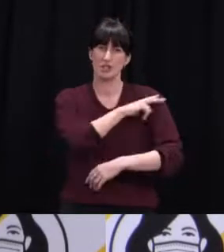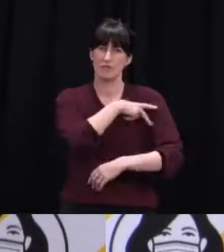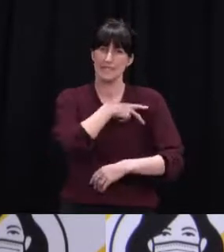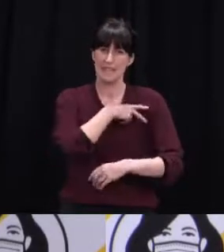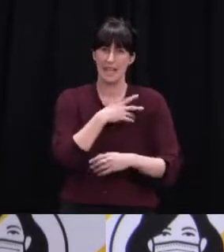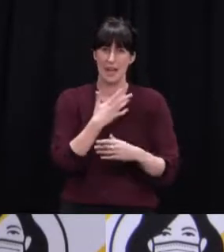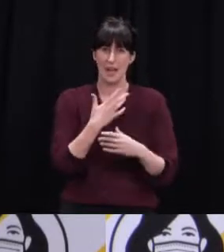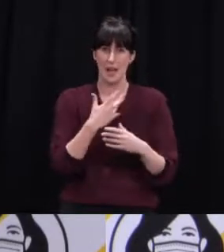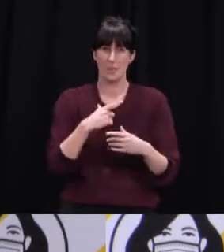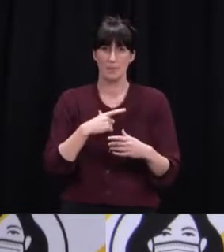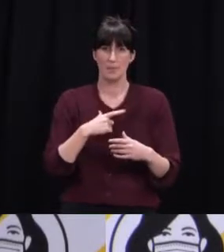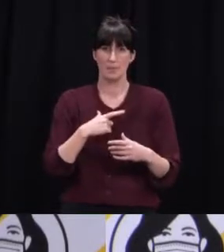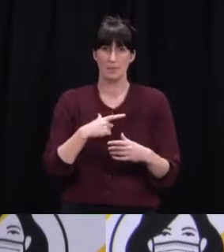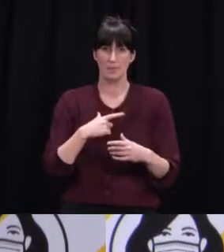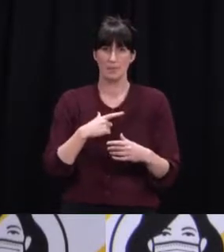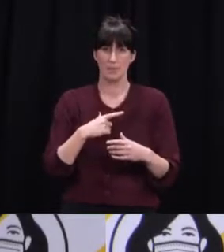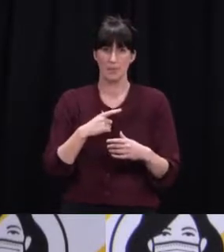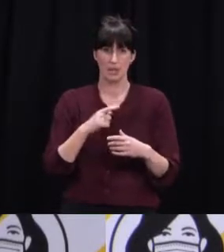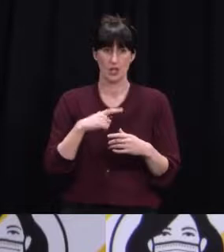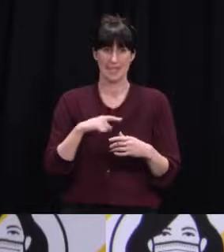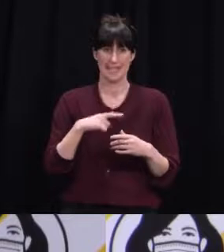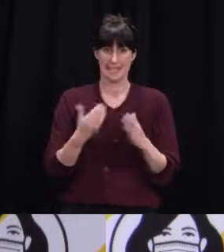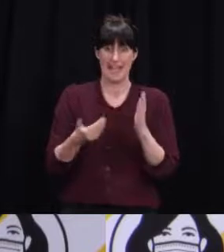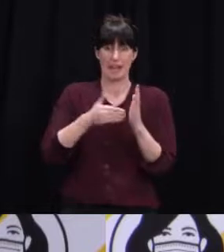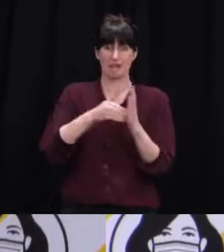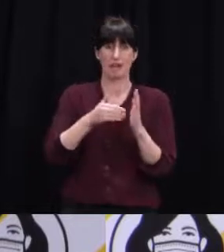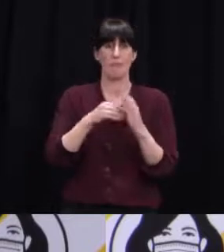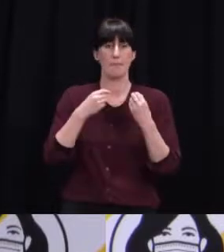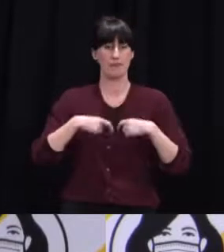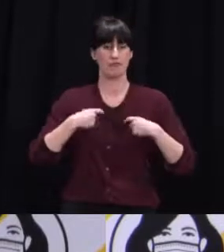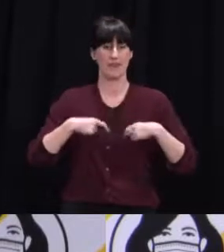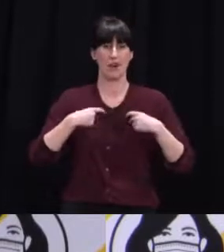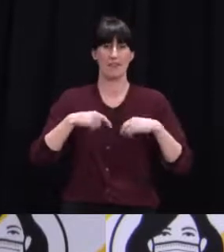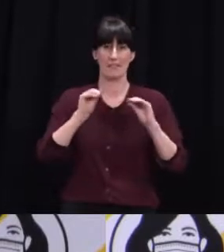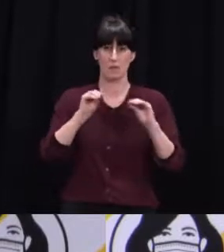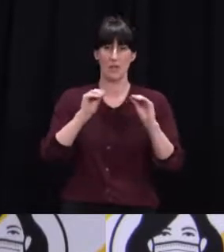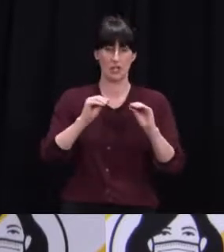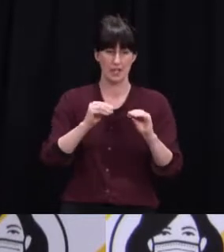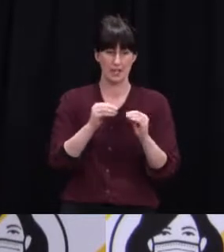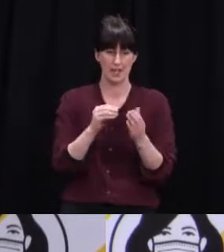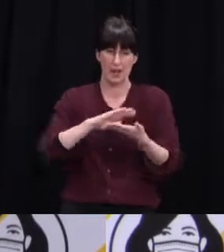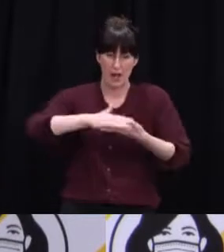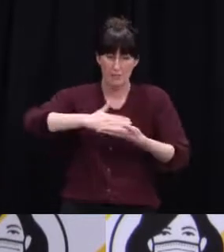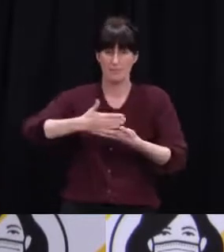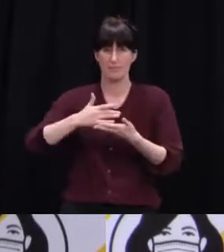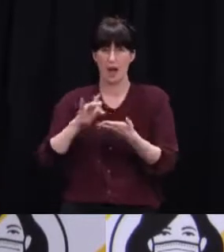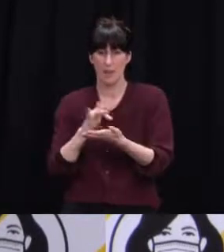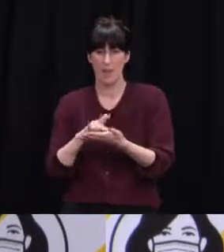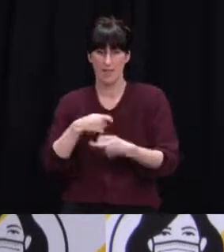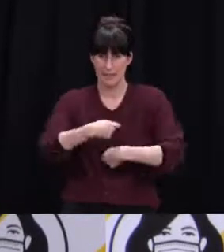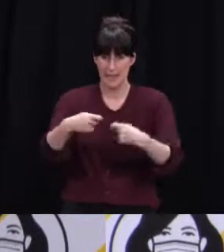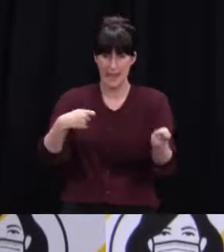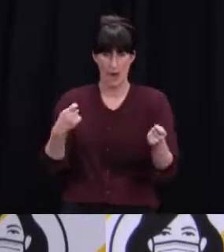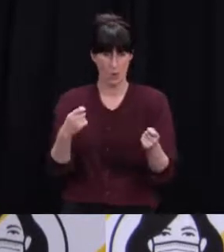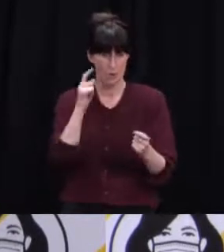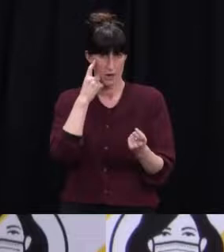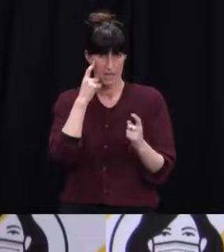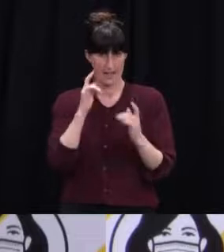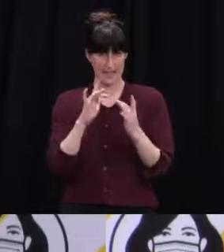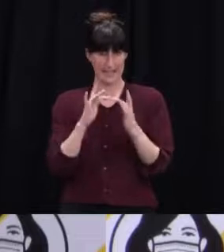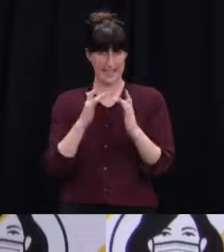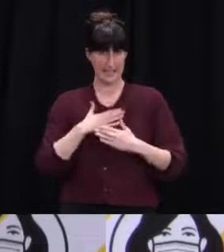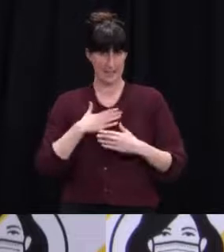about cyber security given all the extra devices sent out in learning from home, and what extra is being done in this space? All of the extra